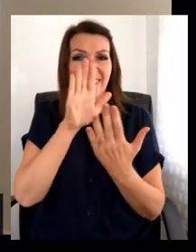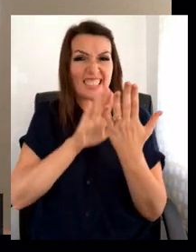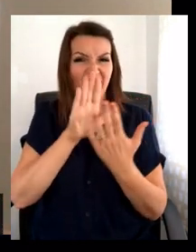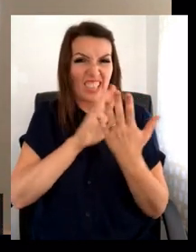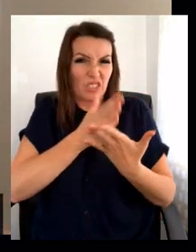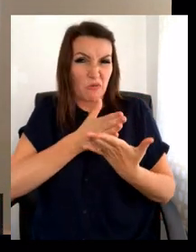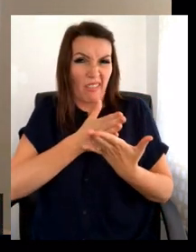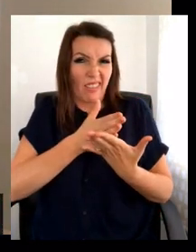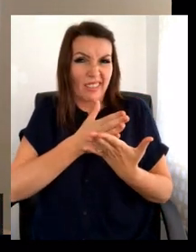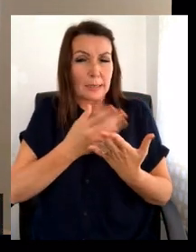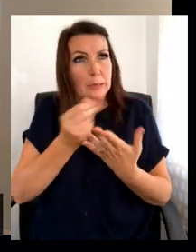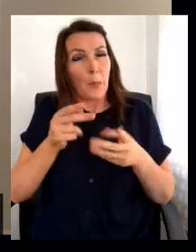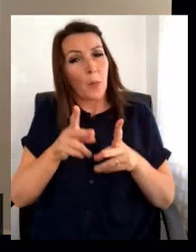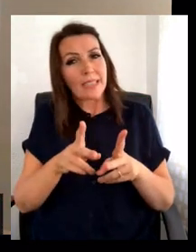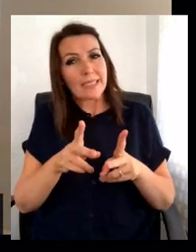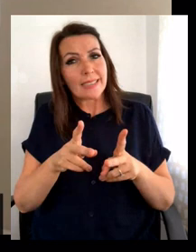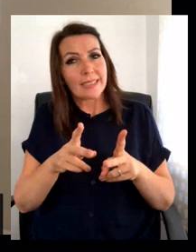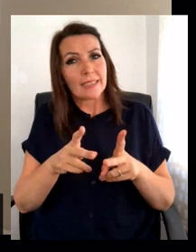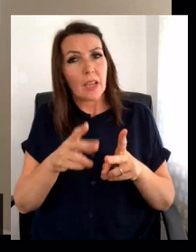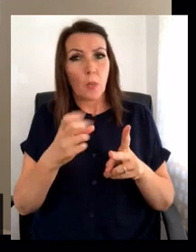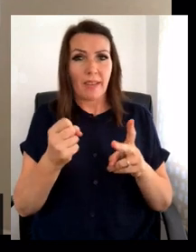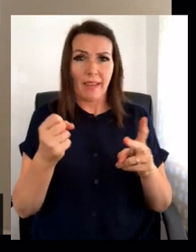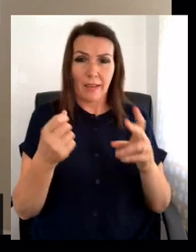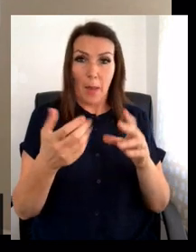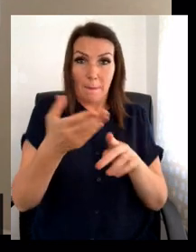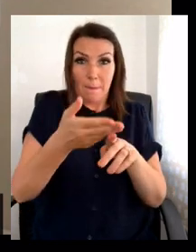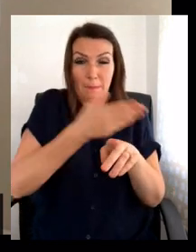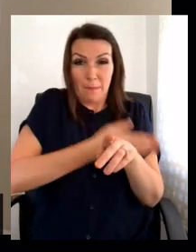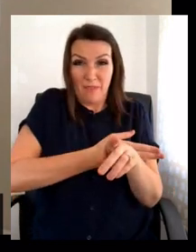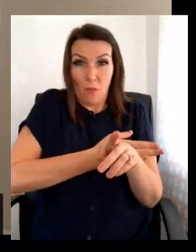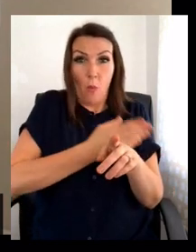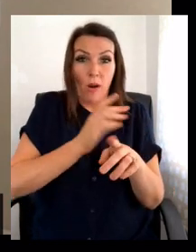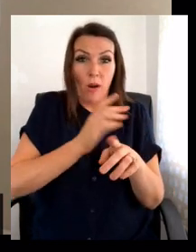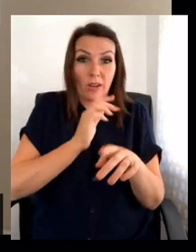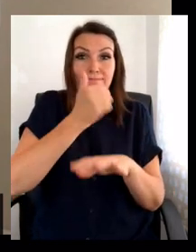had existing energies with each other. And so